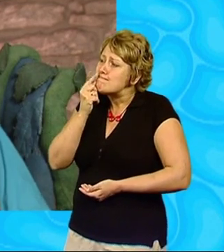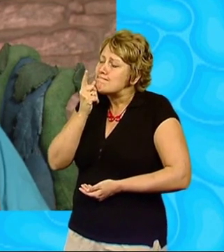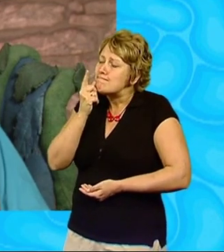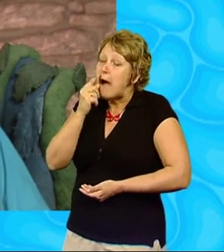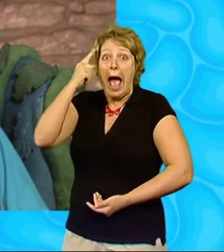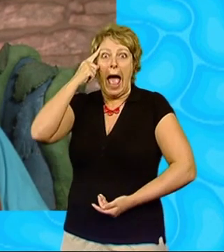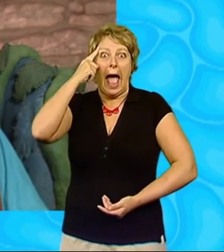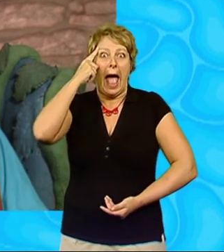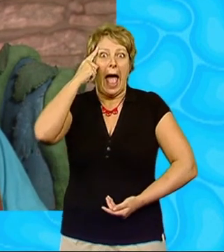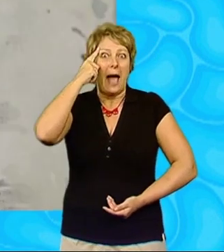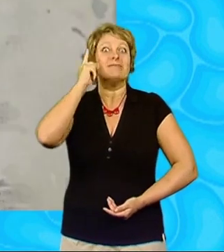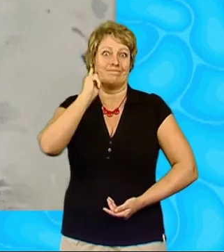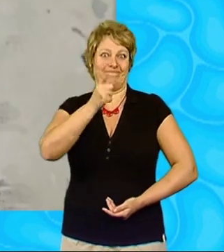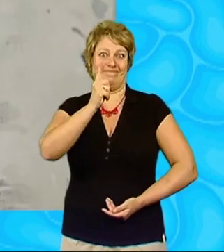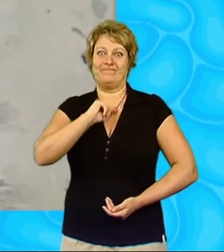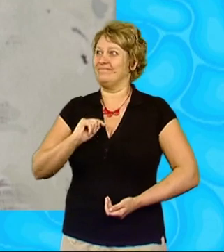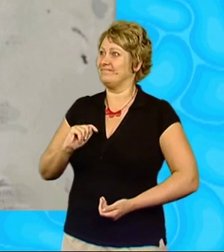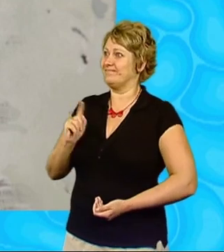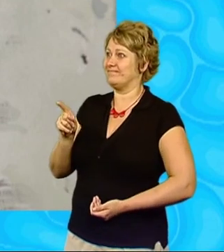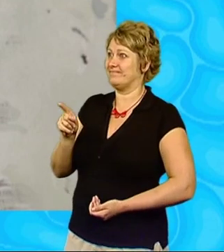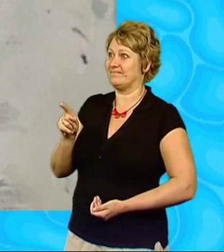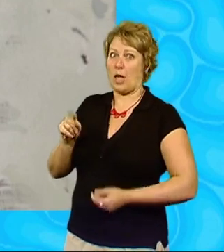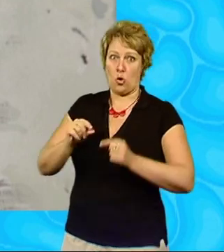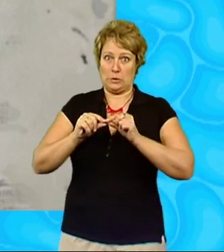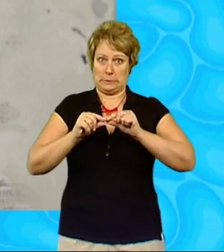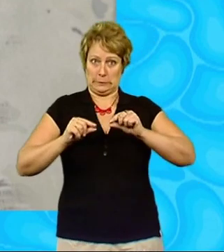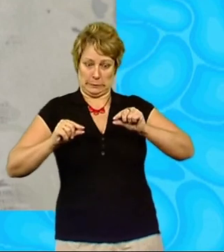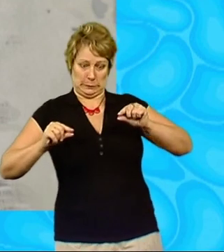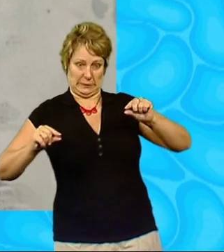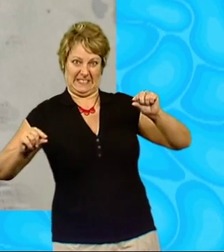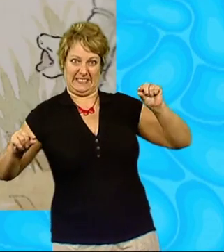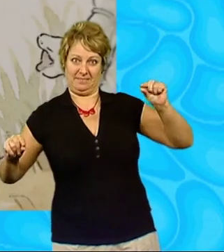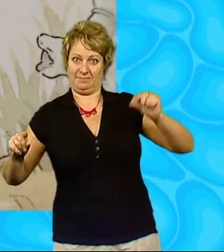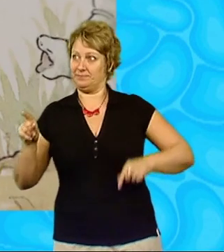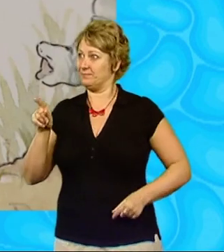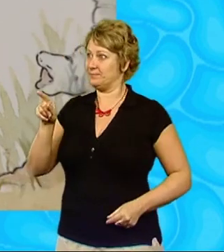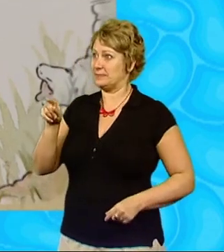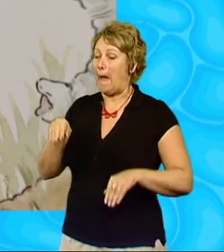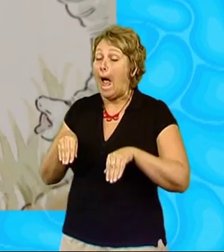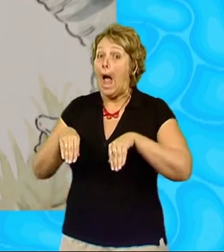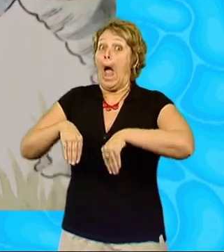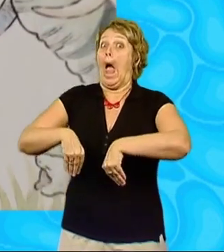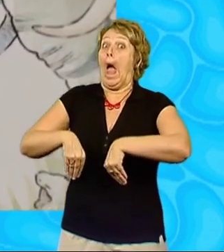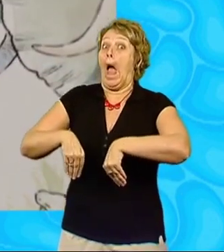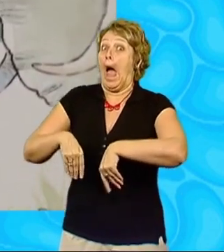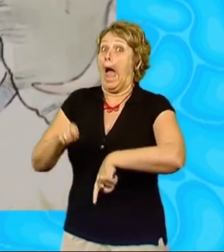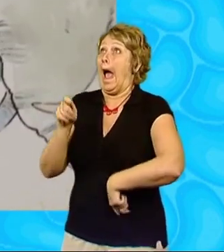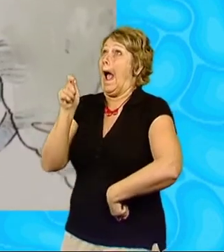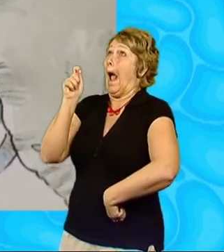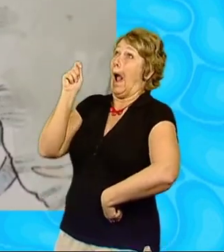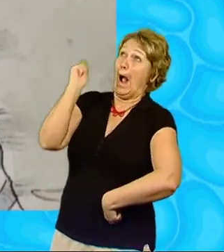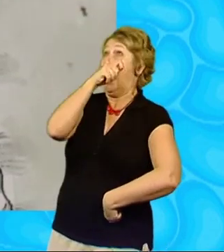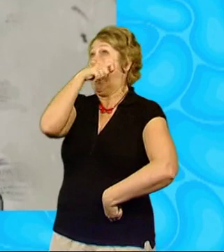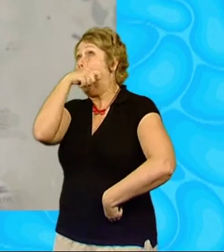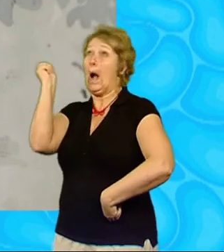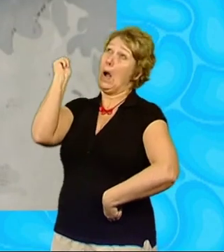do," she said. She found a long, thin stick. And stretching up as high as she could,